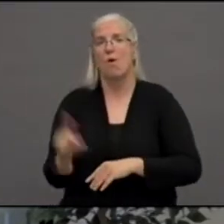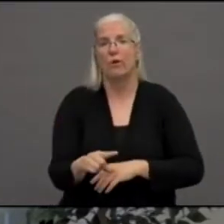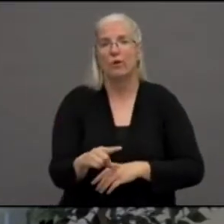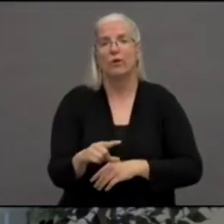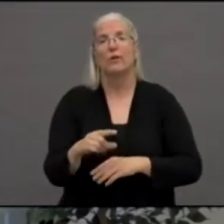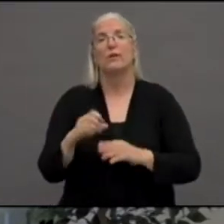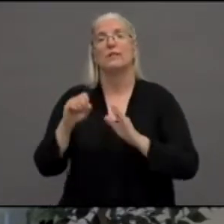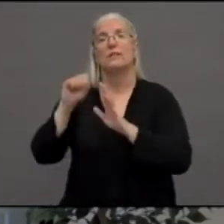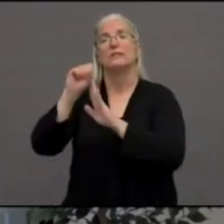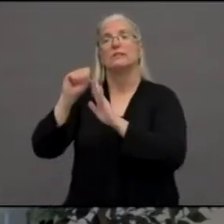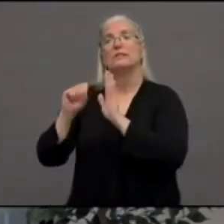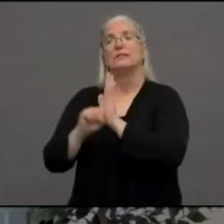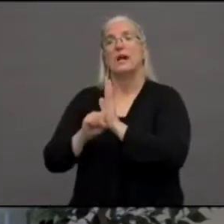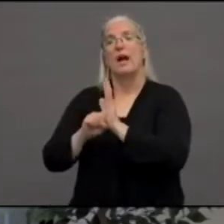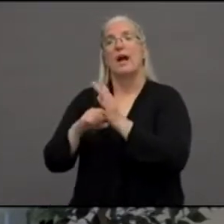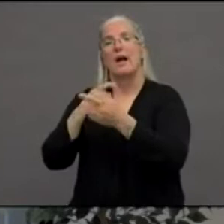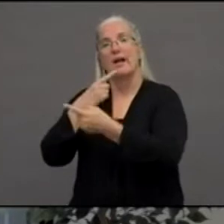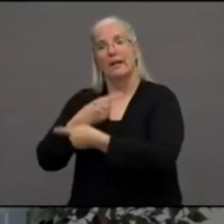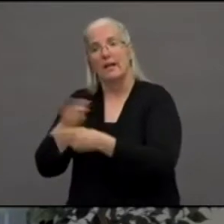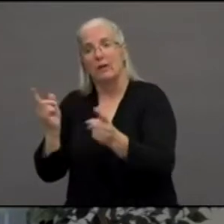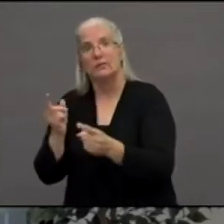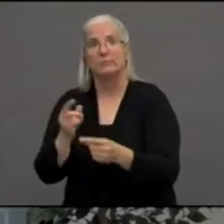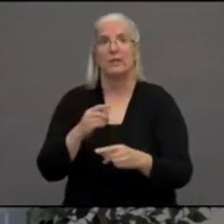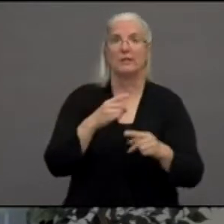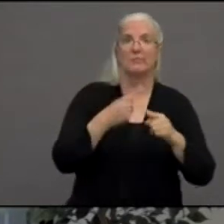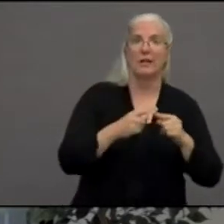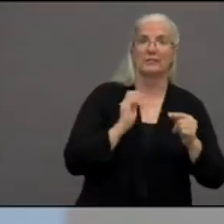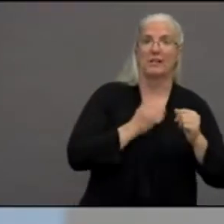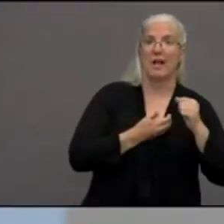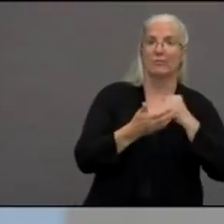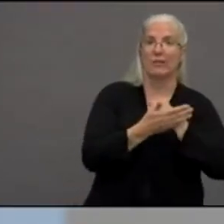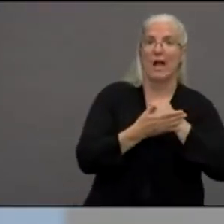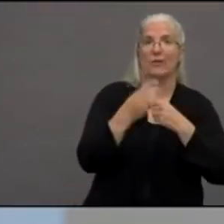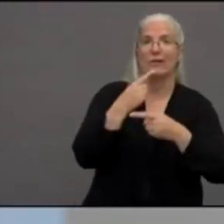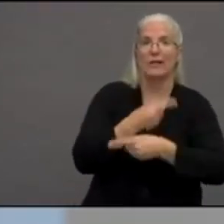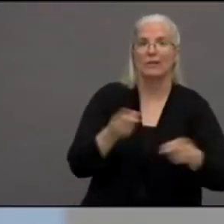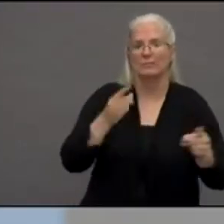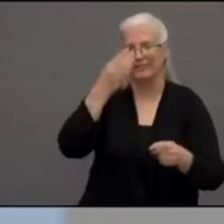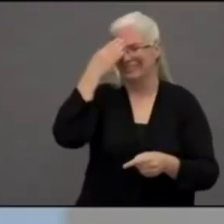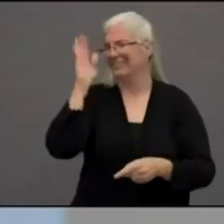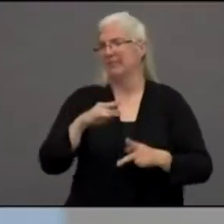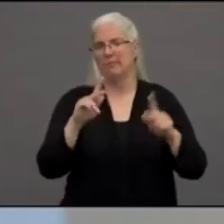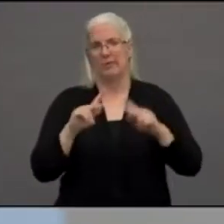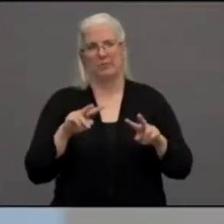we were pushing out. So I mean, it's completely understandable that our community is a little